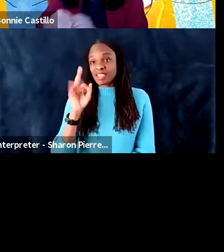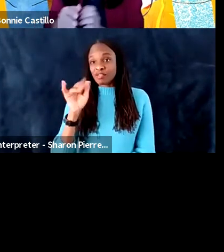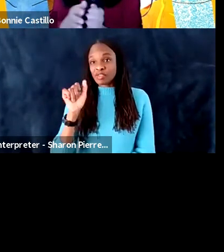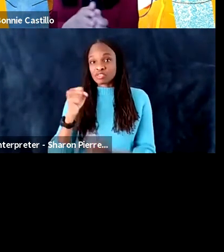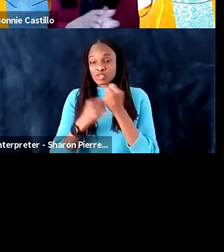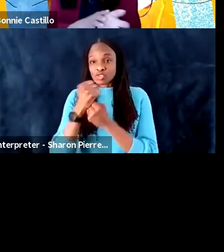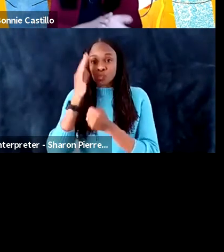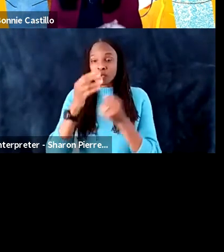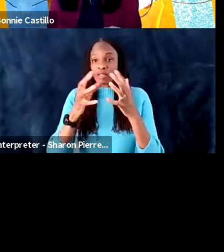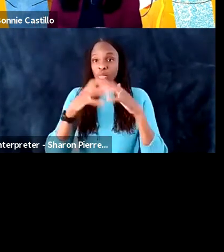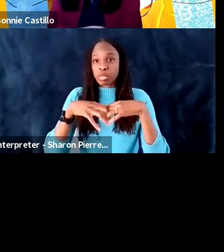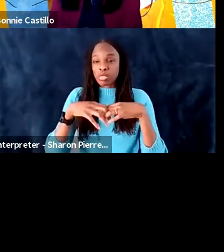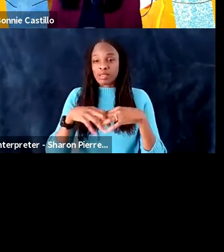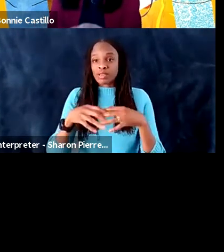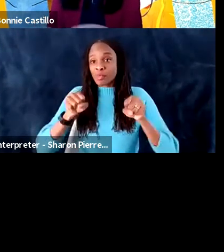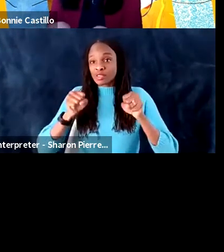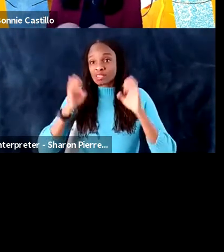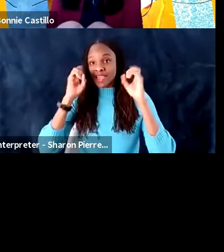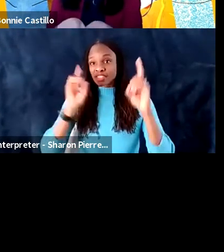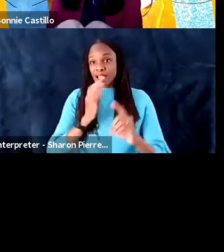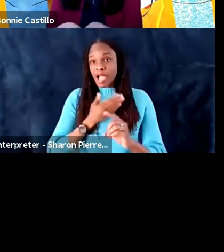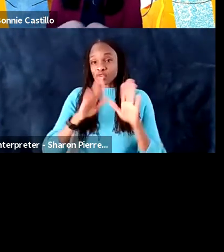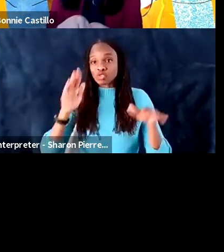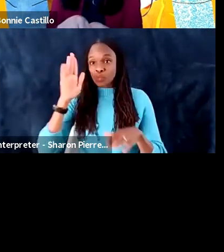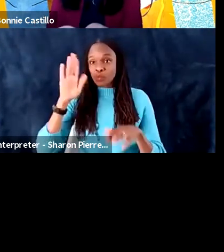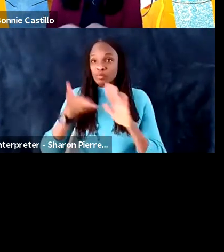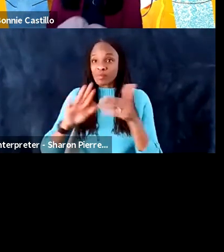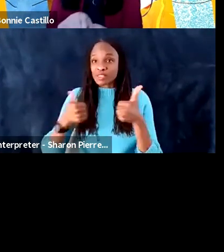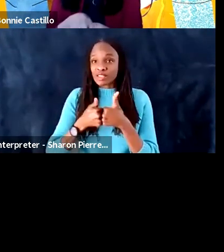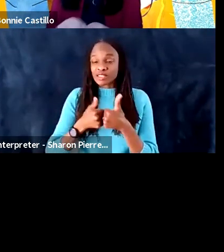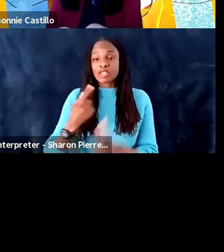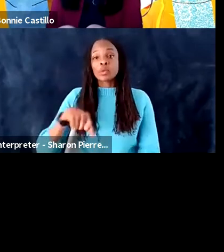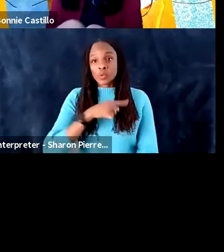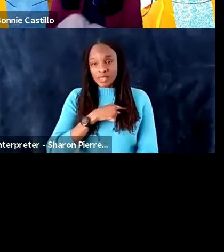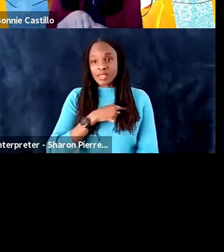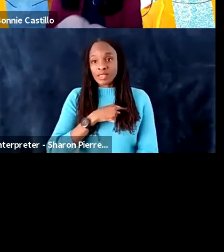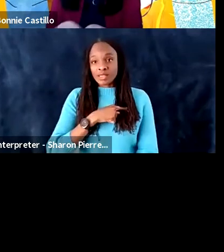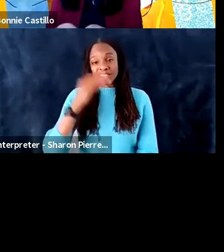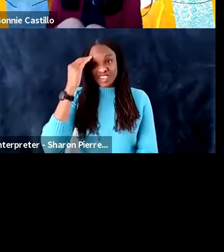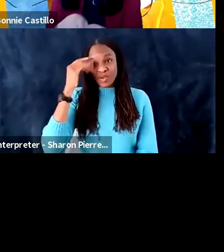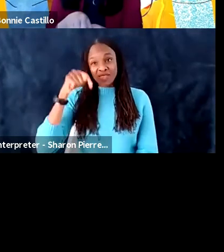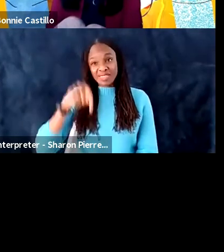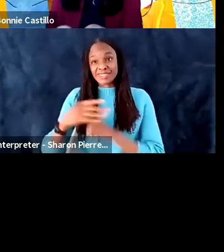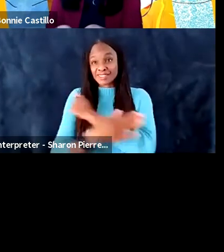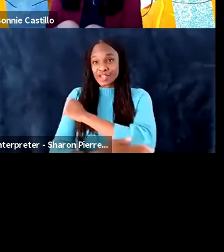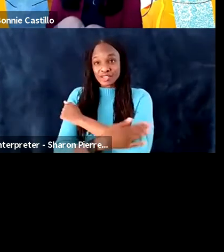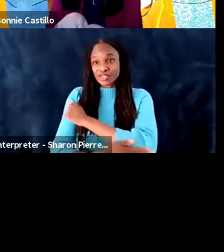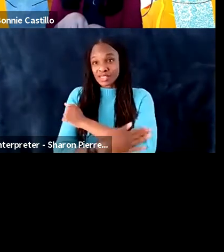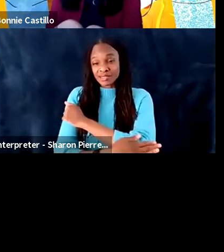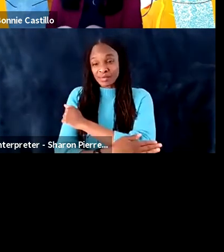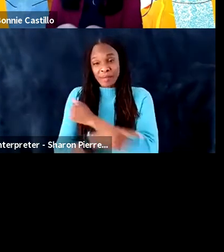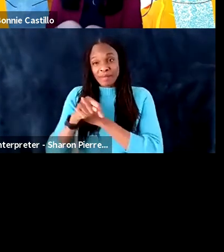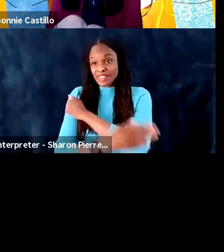to educate our children is going to be a challenge. And we, as we know it, this country, as we know it,